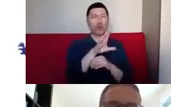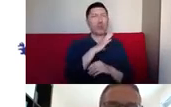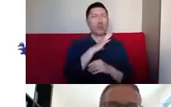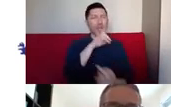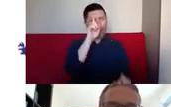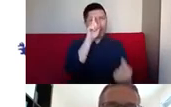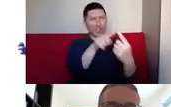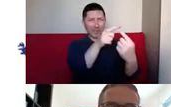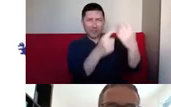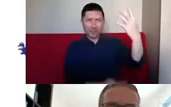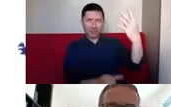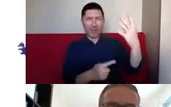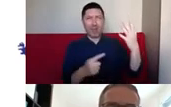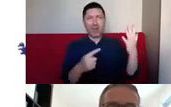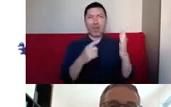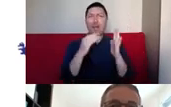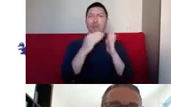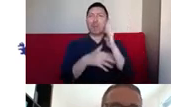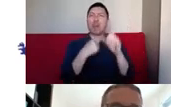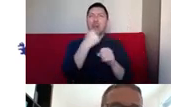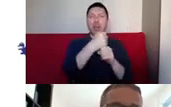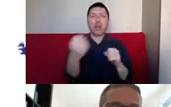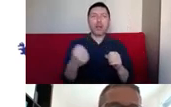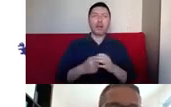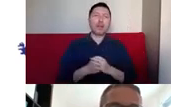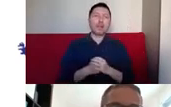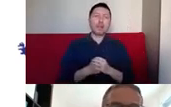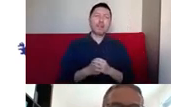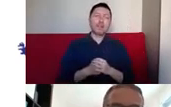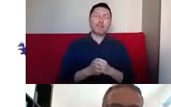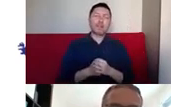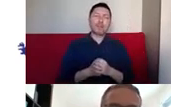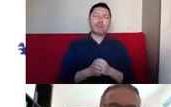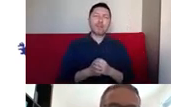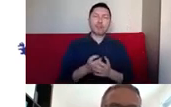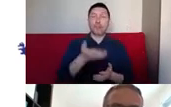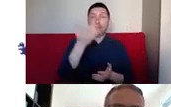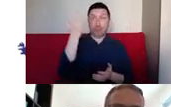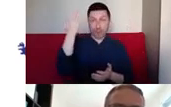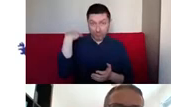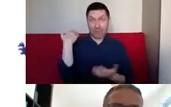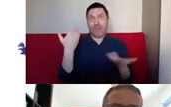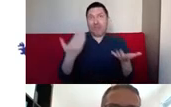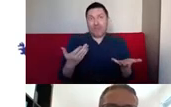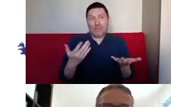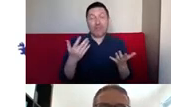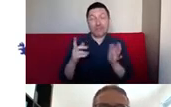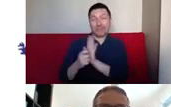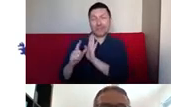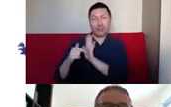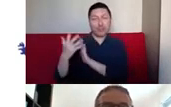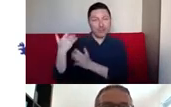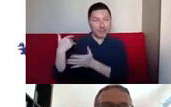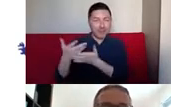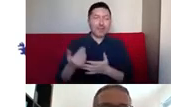the 2030 Agenda for Sustainable Development. At its heart, the 17 Sustainable